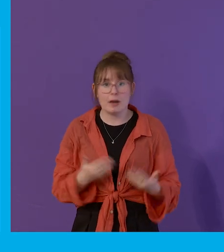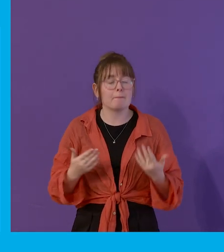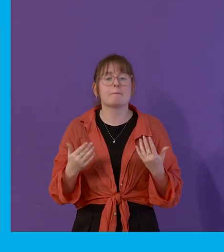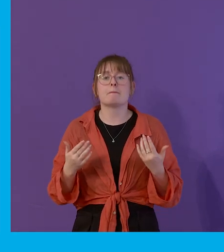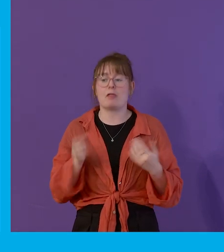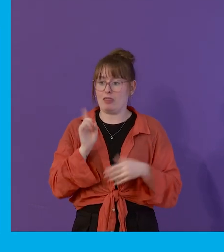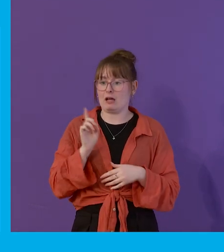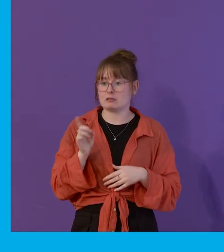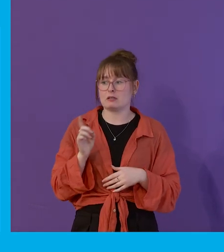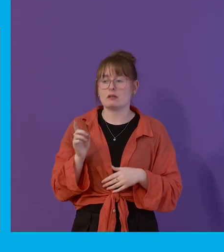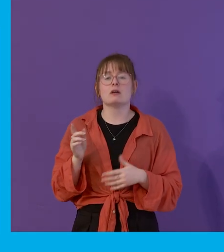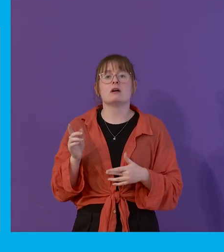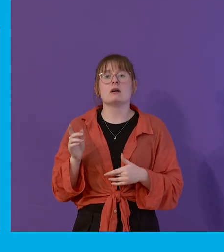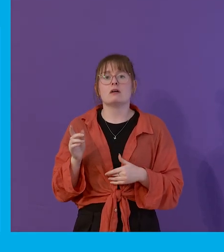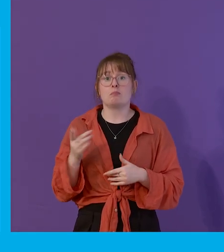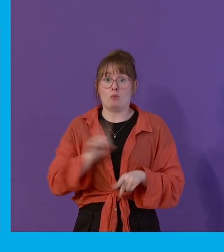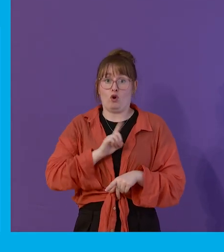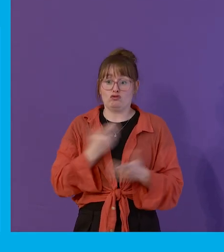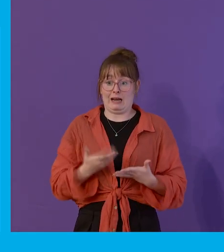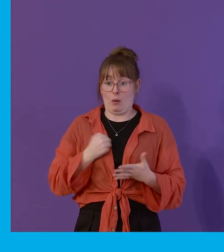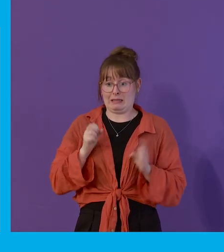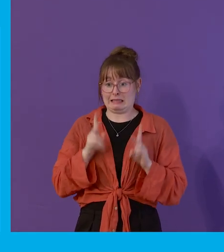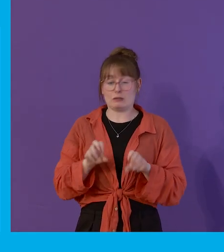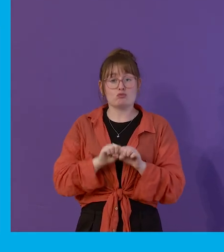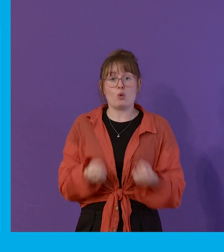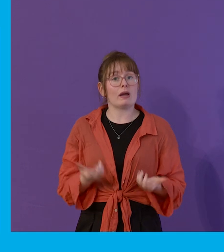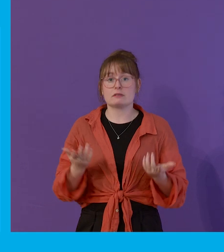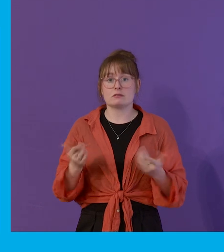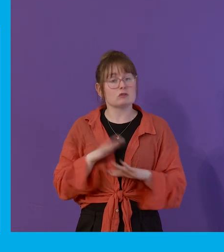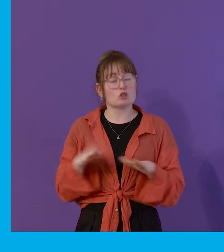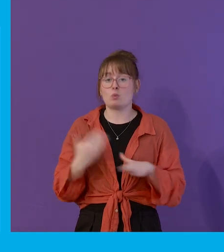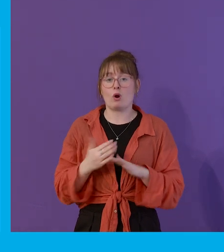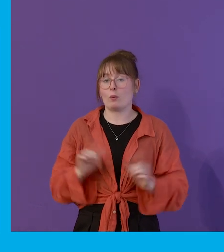we've just, that's the incentive, is it's broken. It's a model that's completely defunct.